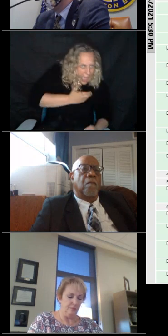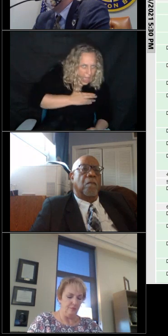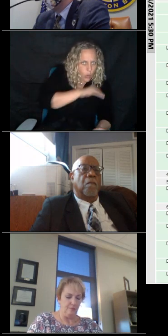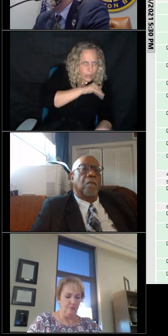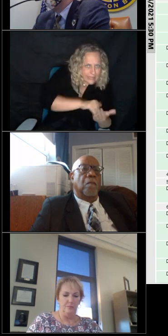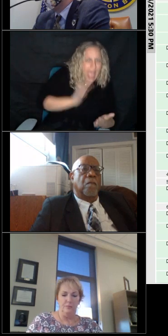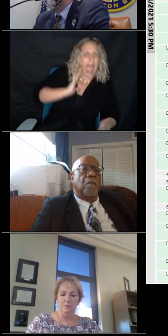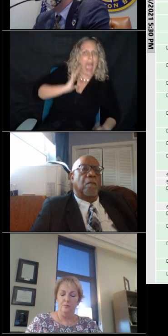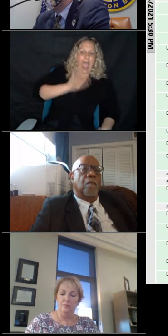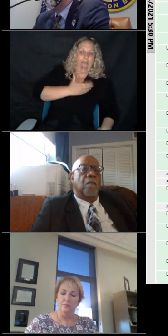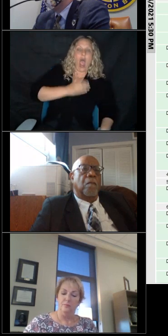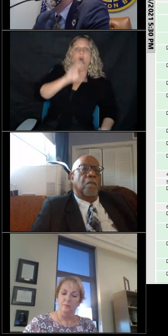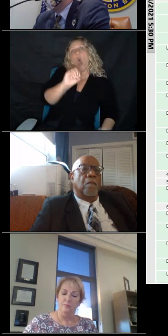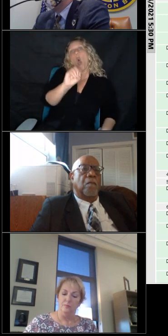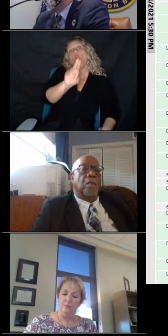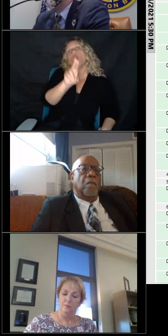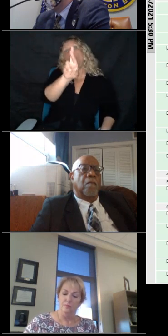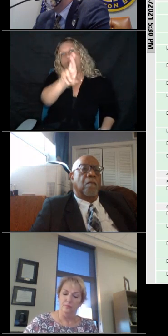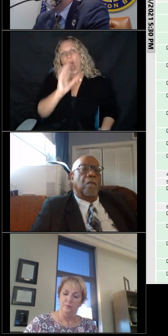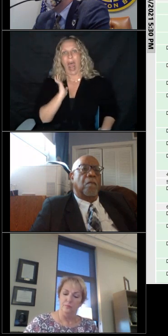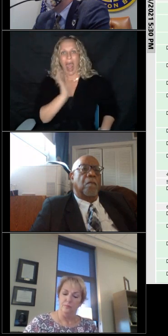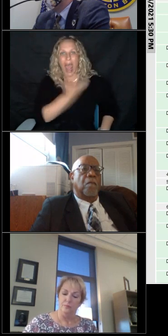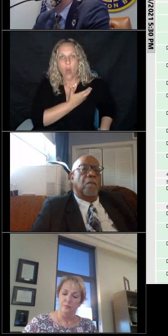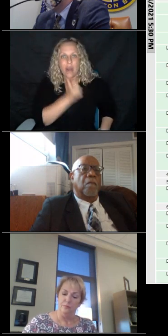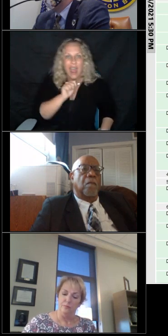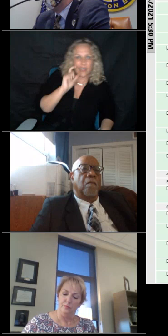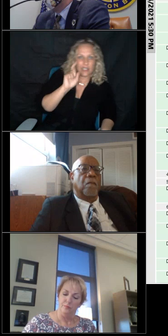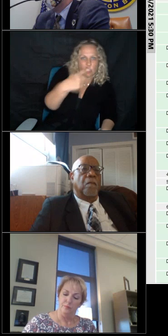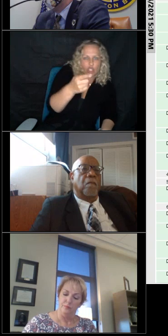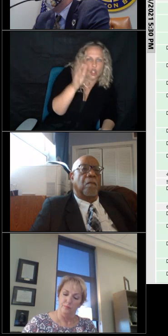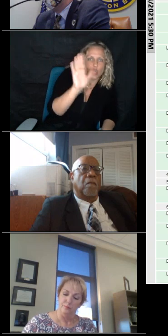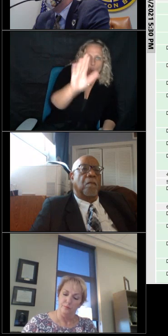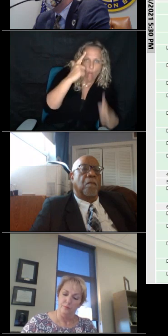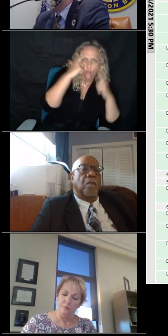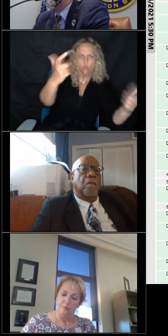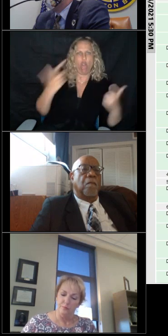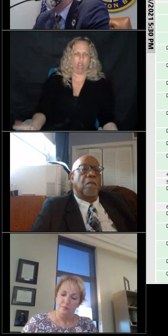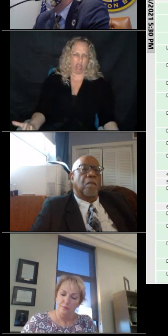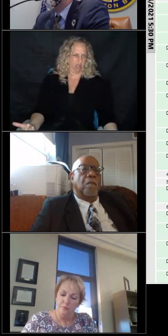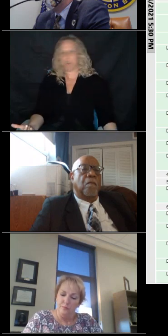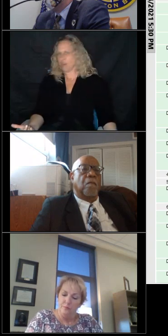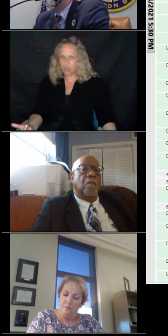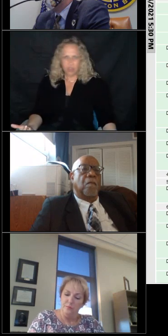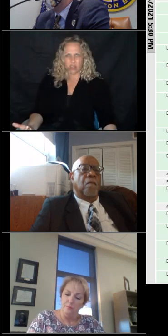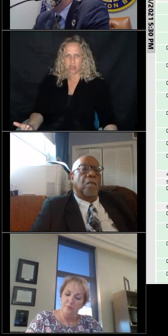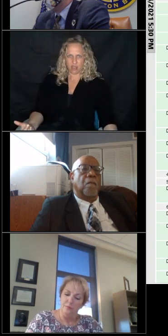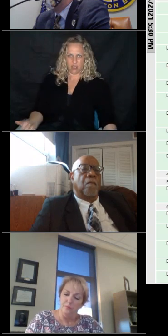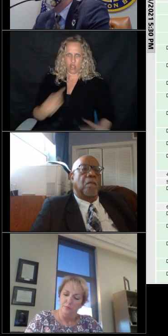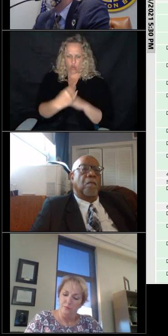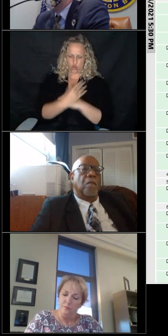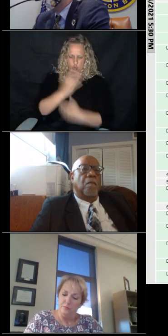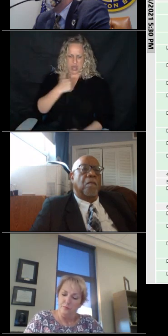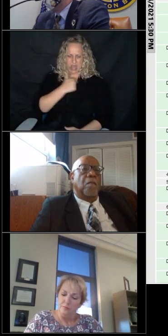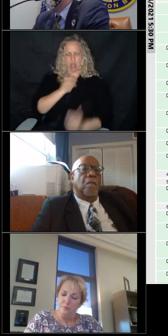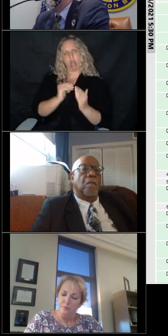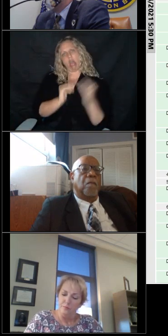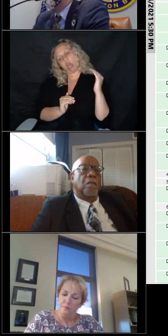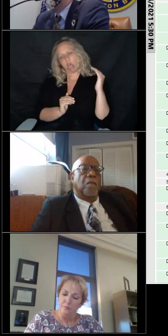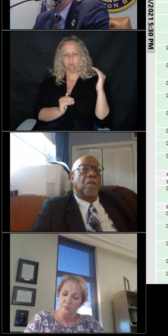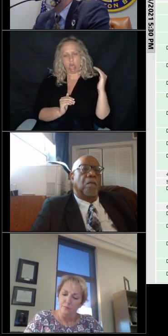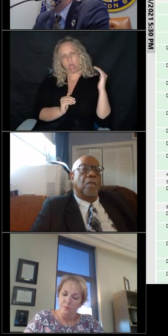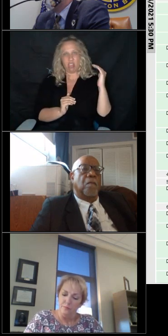Our O-U-R. But y'all not treated like that. We not being treated. We being treated as third